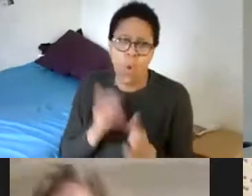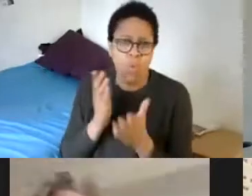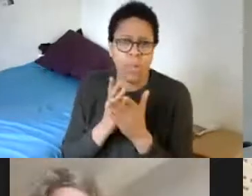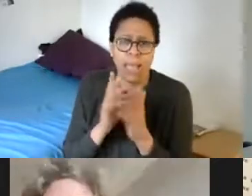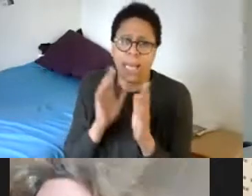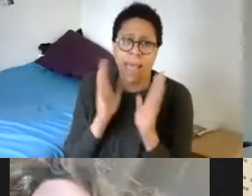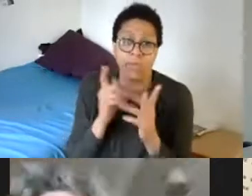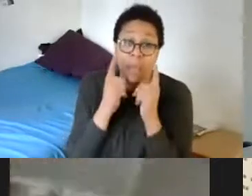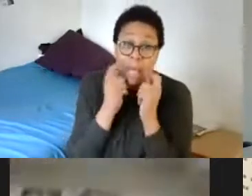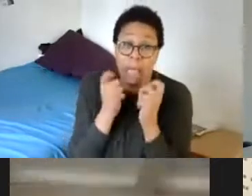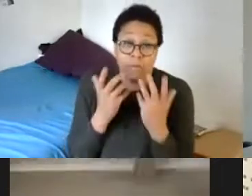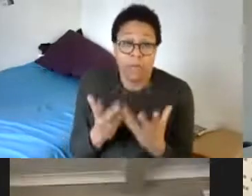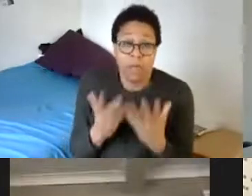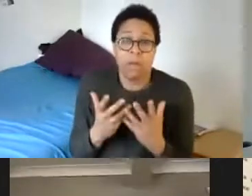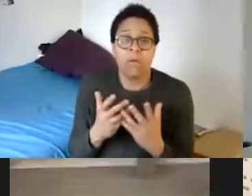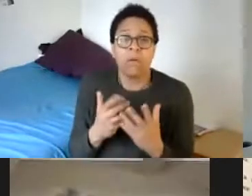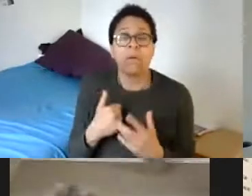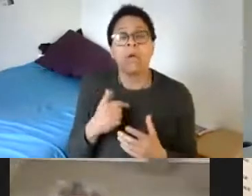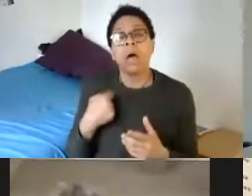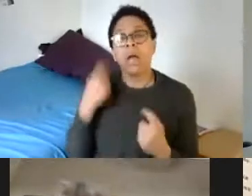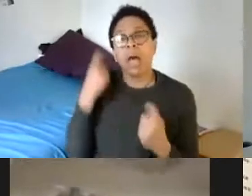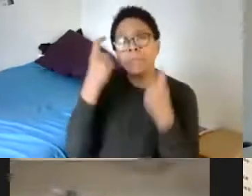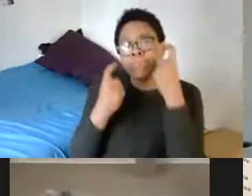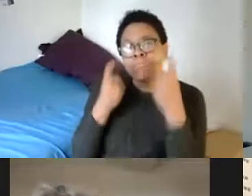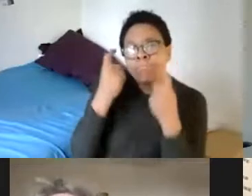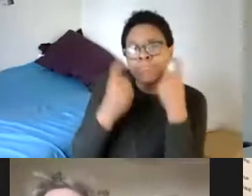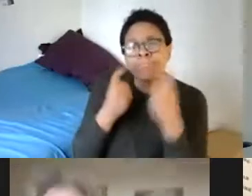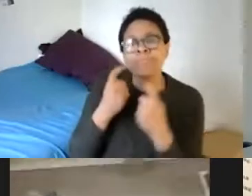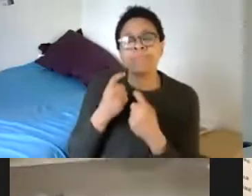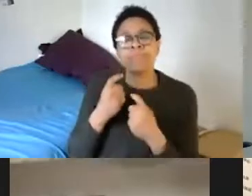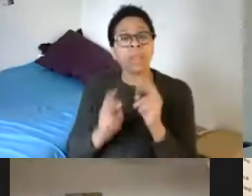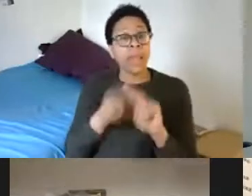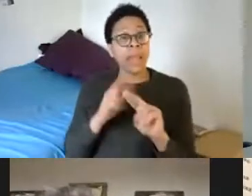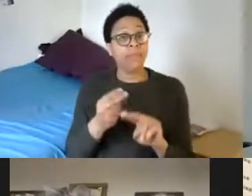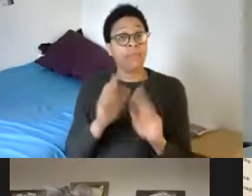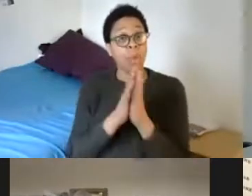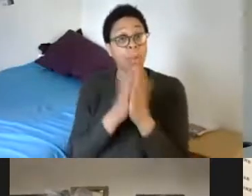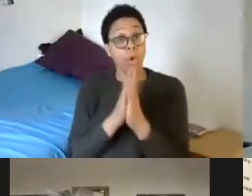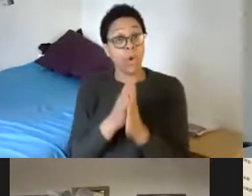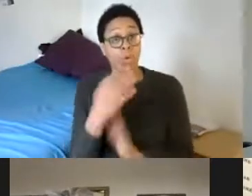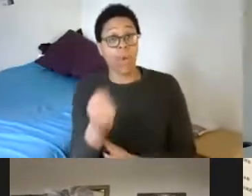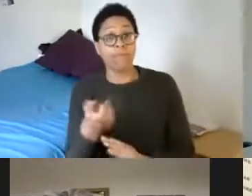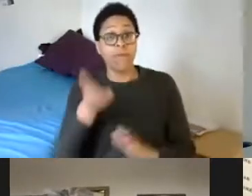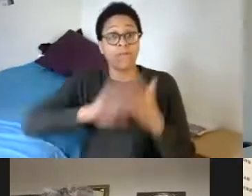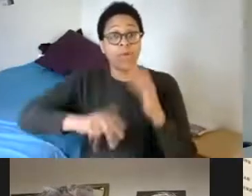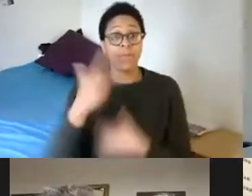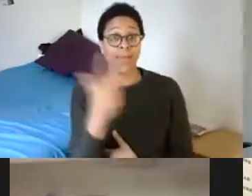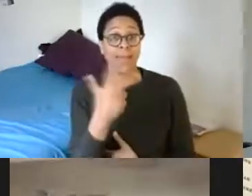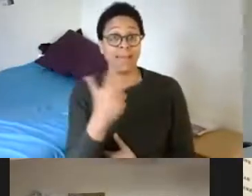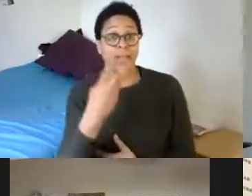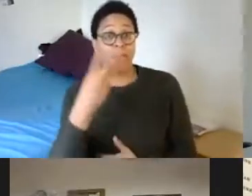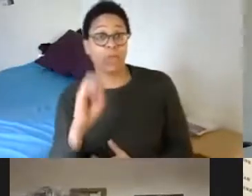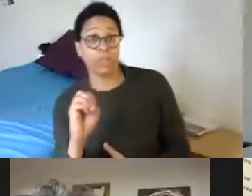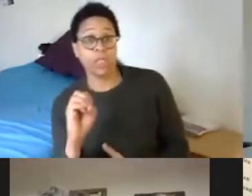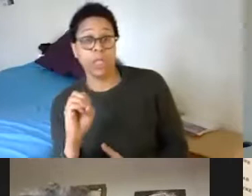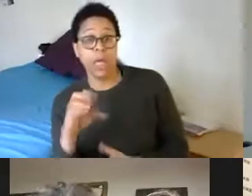fragile. And I can just imagine that if you've got a book from the 1830s and you find a pressed